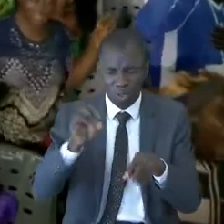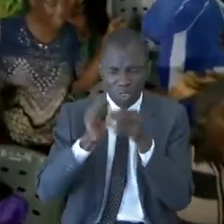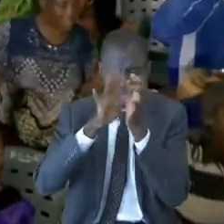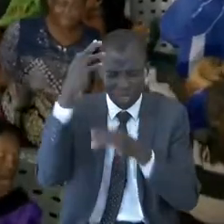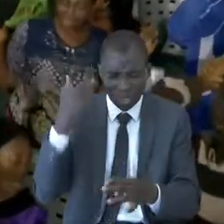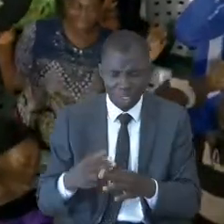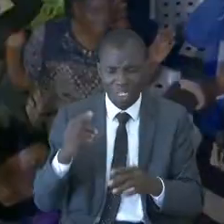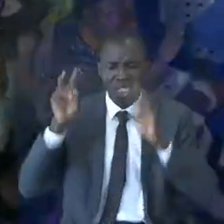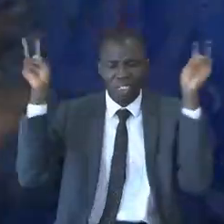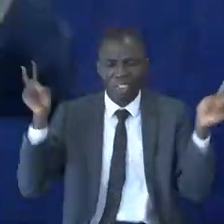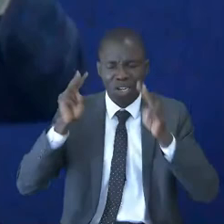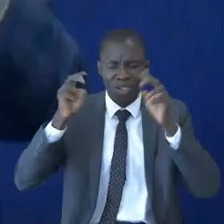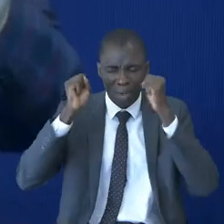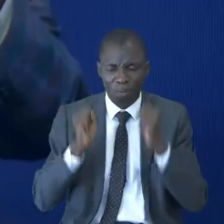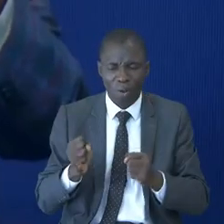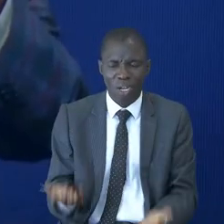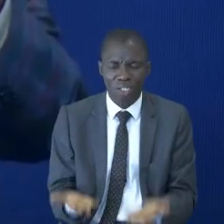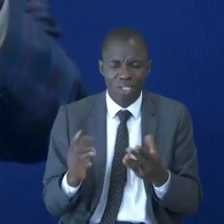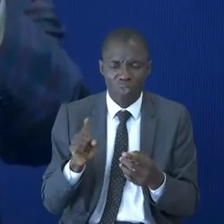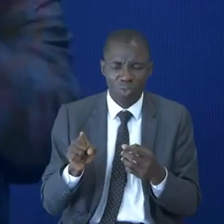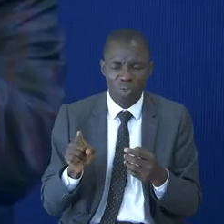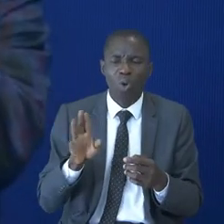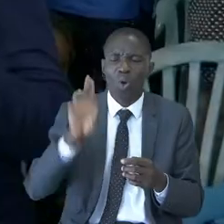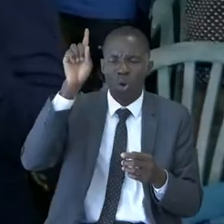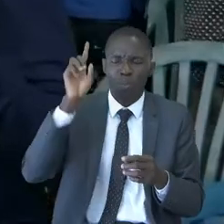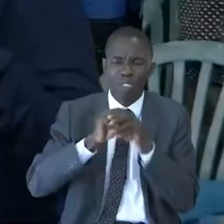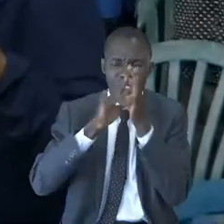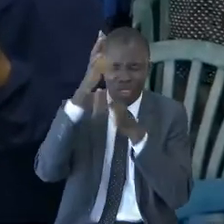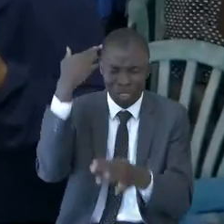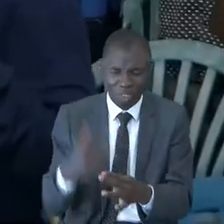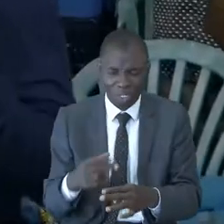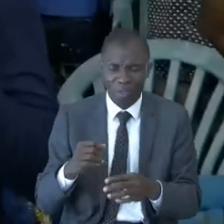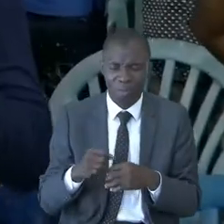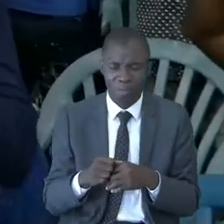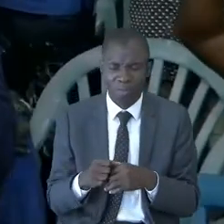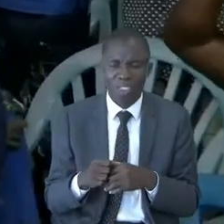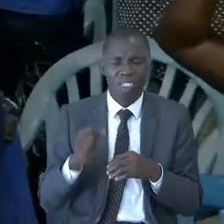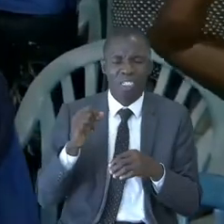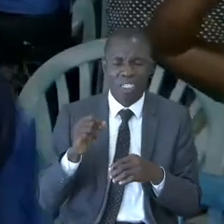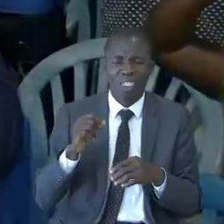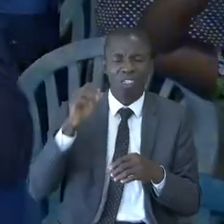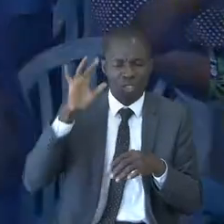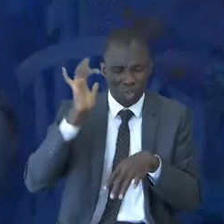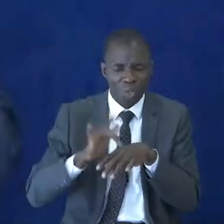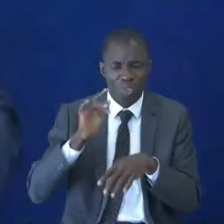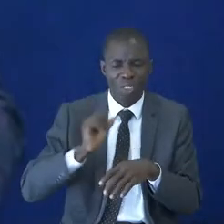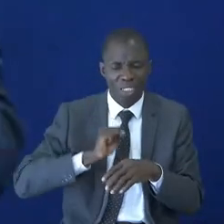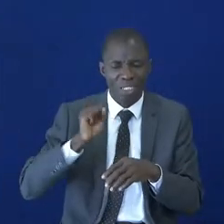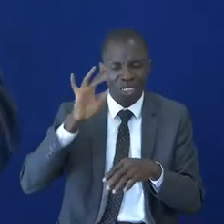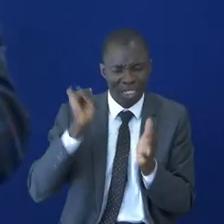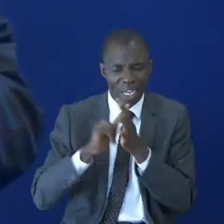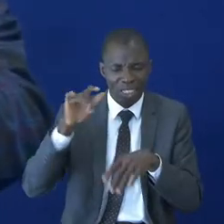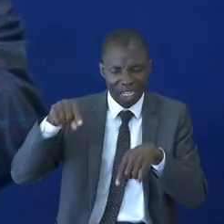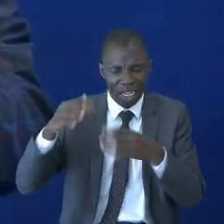Triumphant power raise you up right now. Stretch that arm. Stretch that leg.